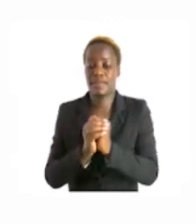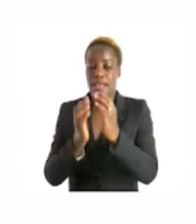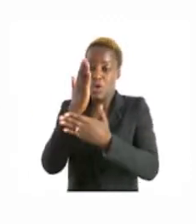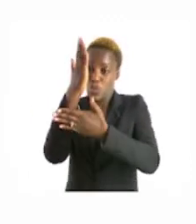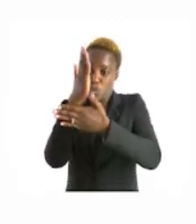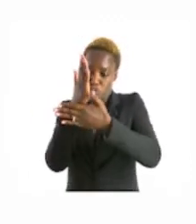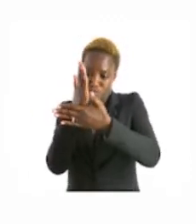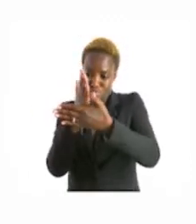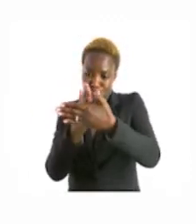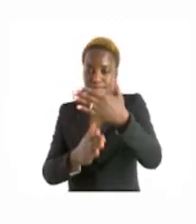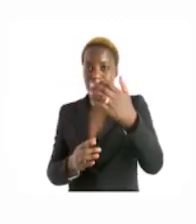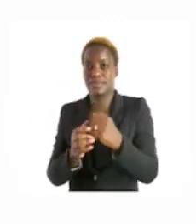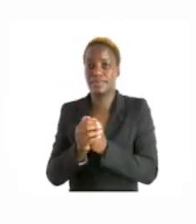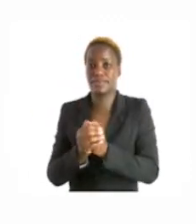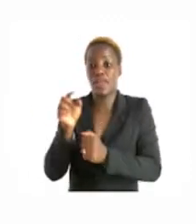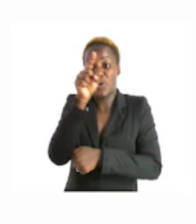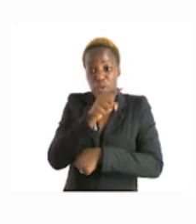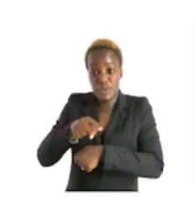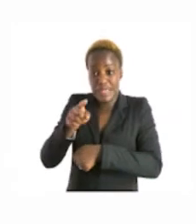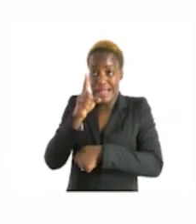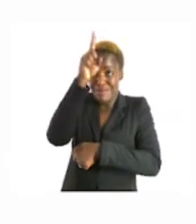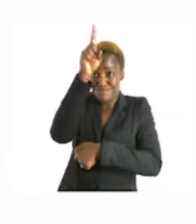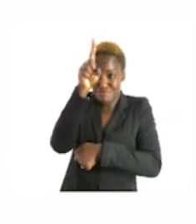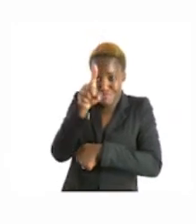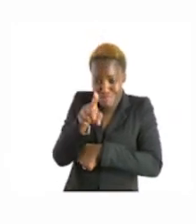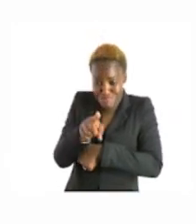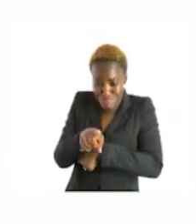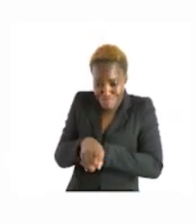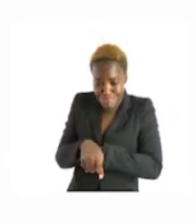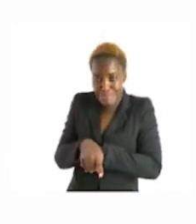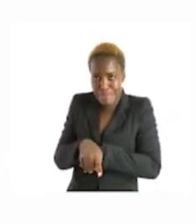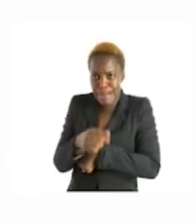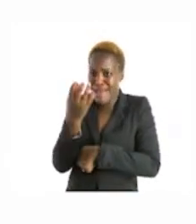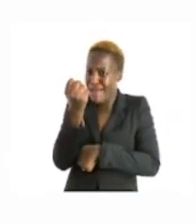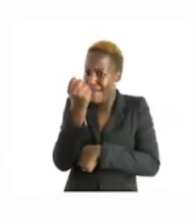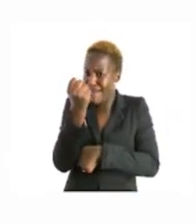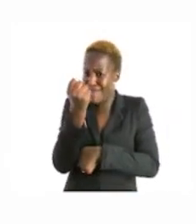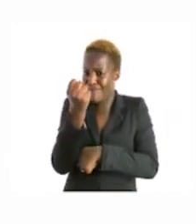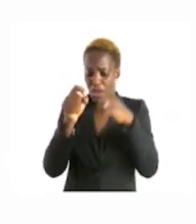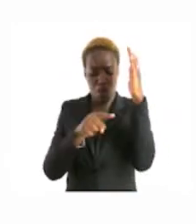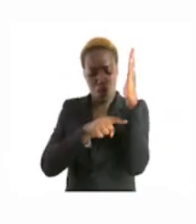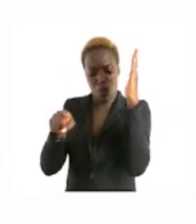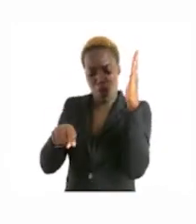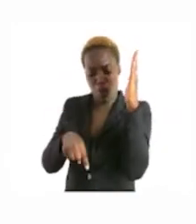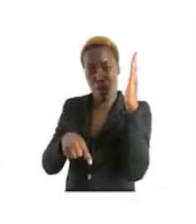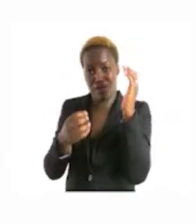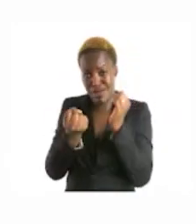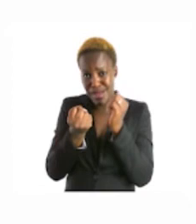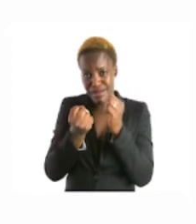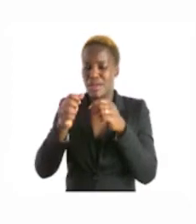draw the line inside of a circle, will it be able to form a right angle? You have to practice this as